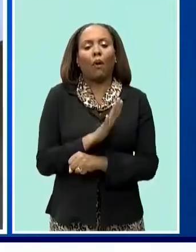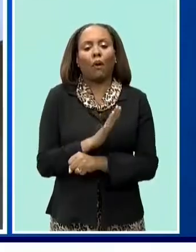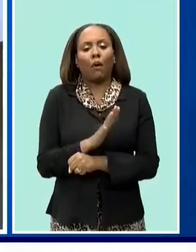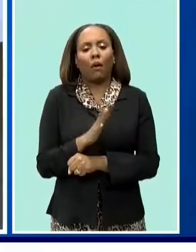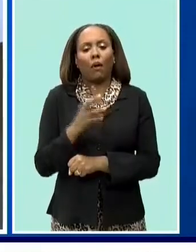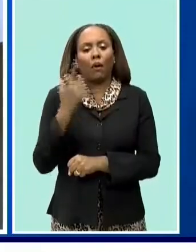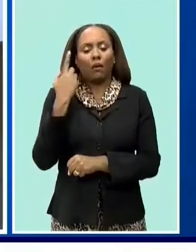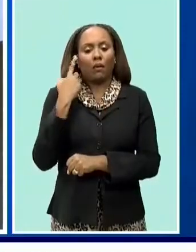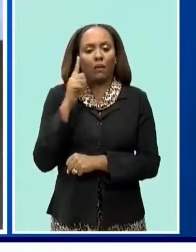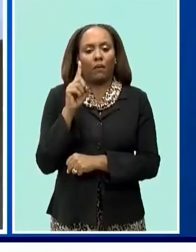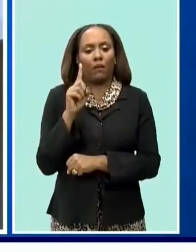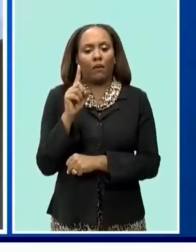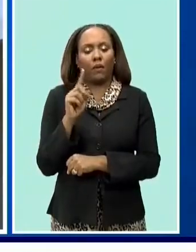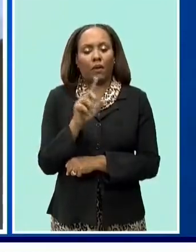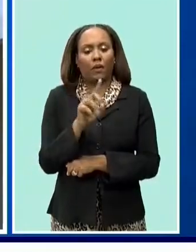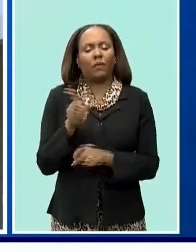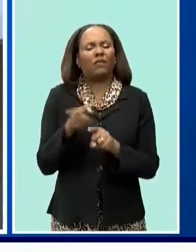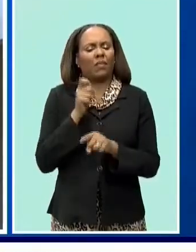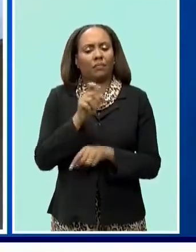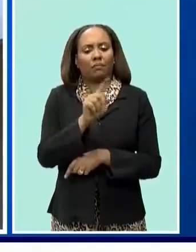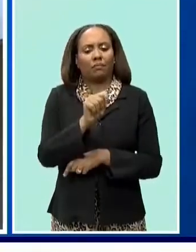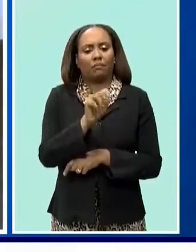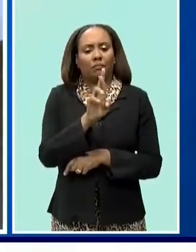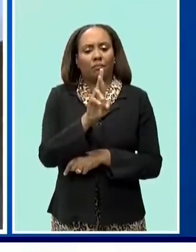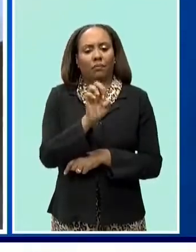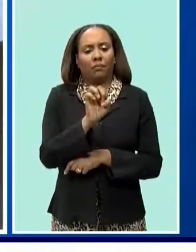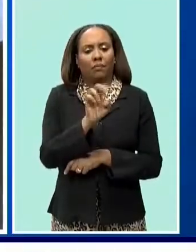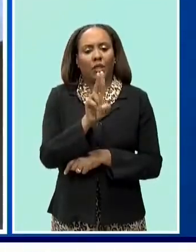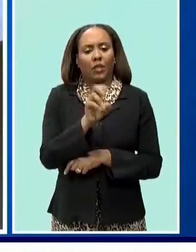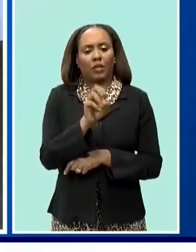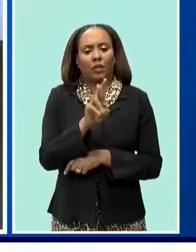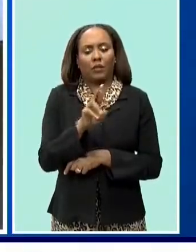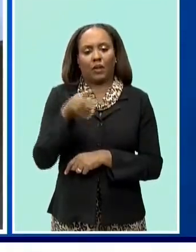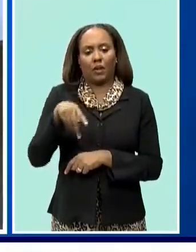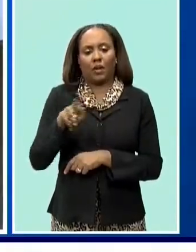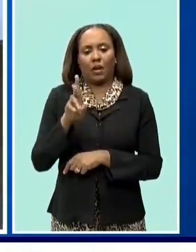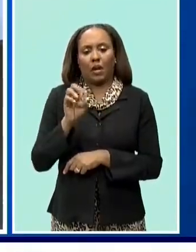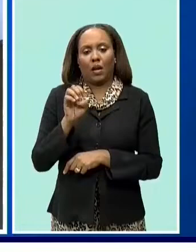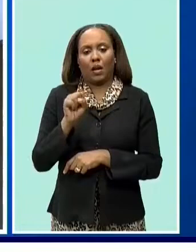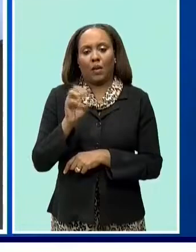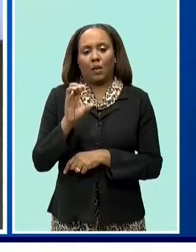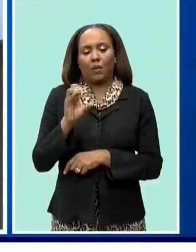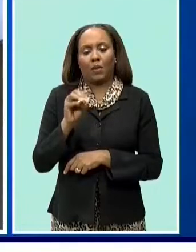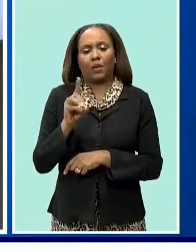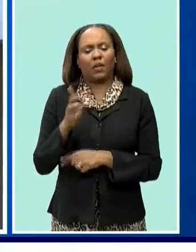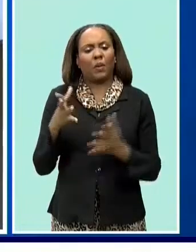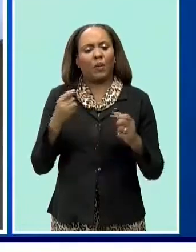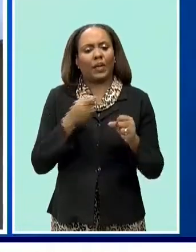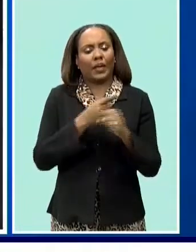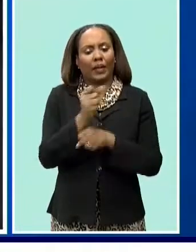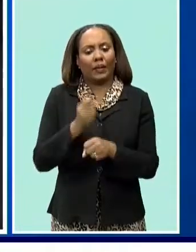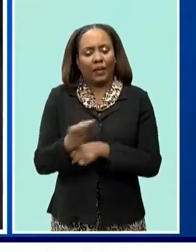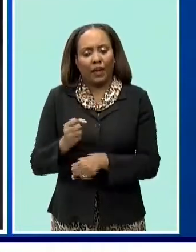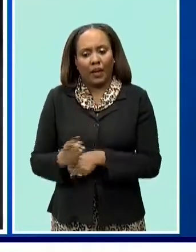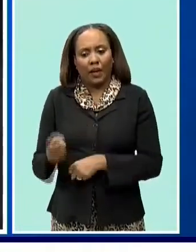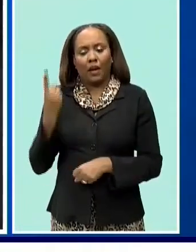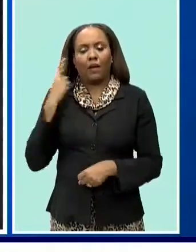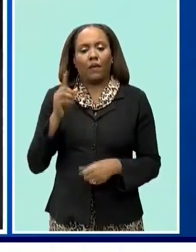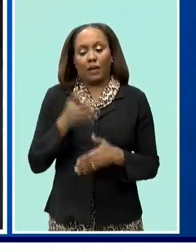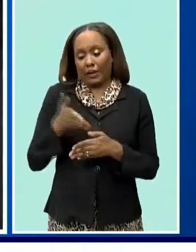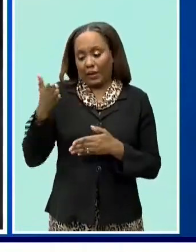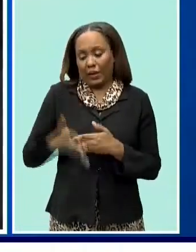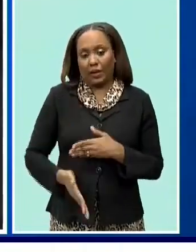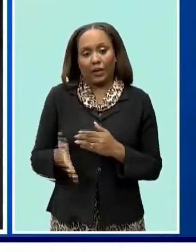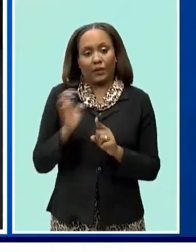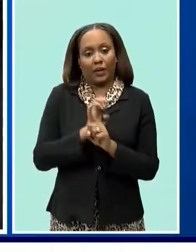National Beautification Minister Trevor Prescott, who wants it to be held annually to mark the end of Environment Month. He believes it